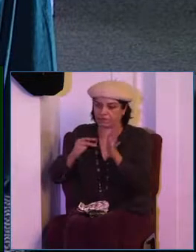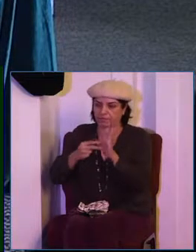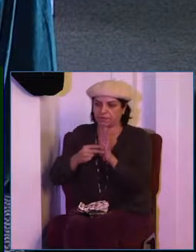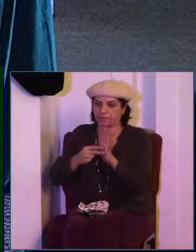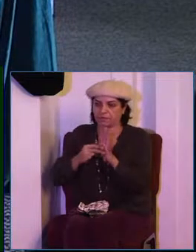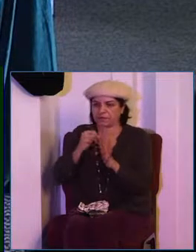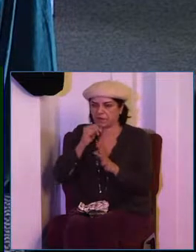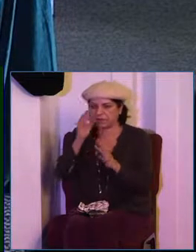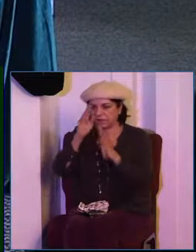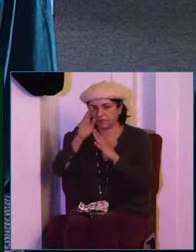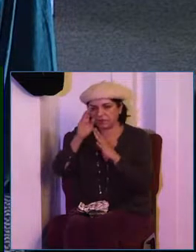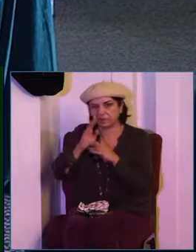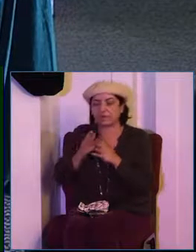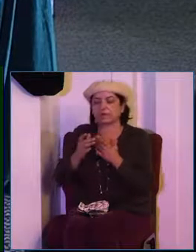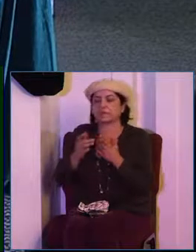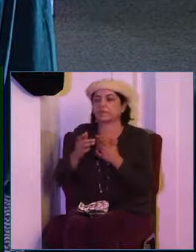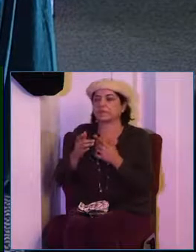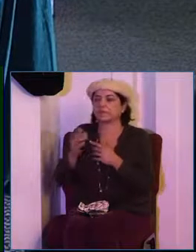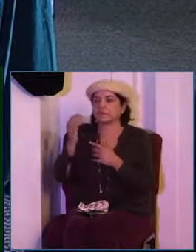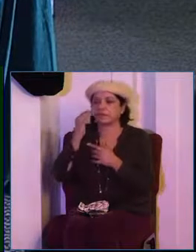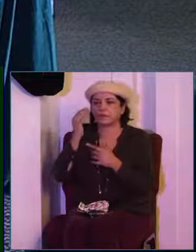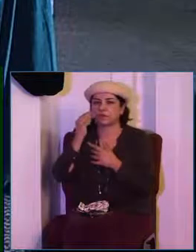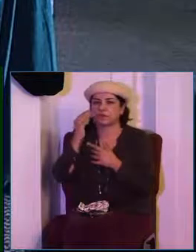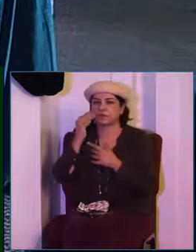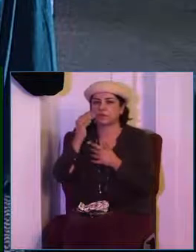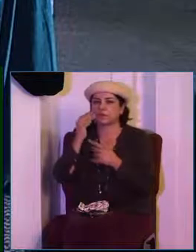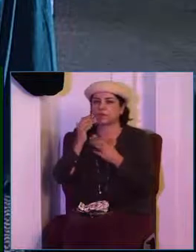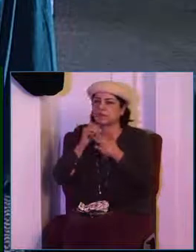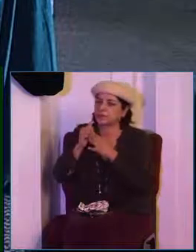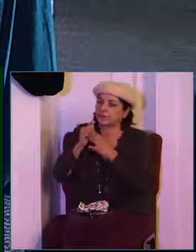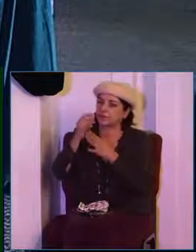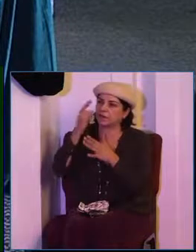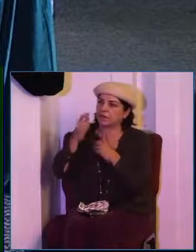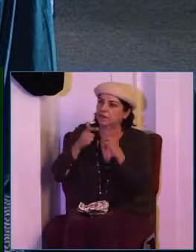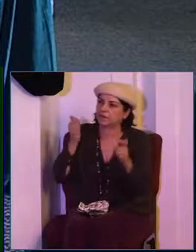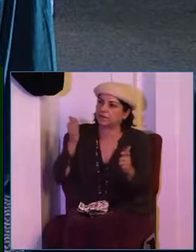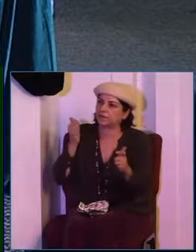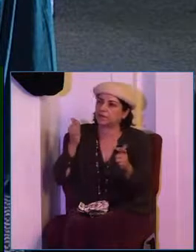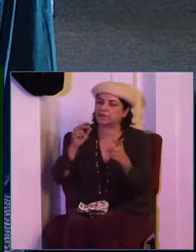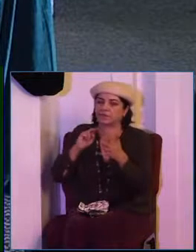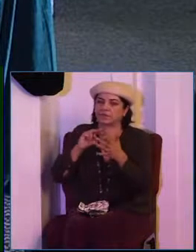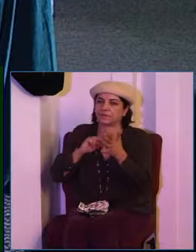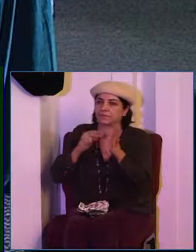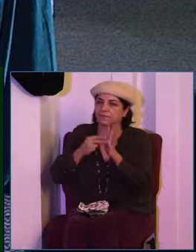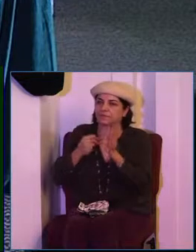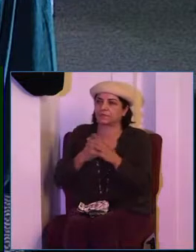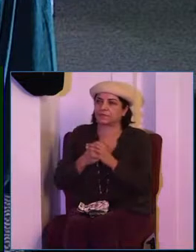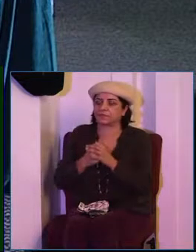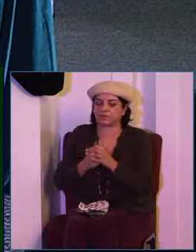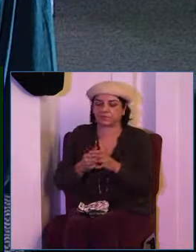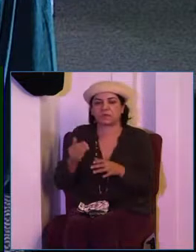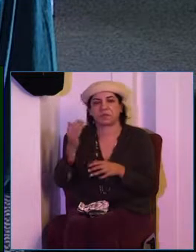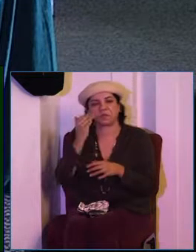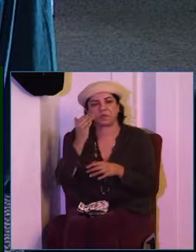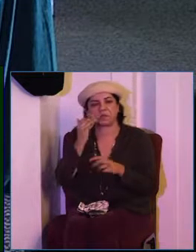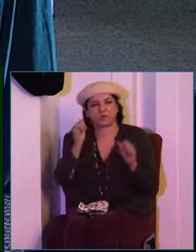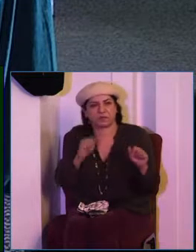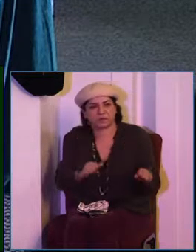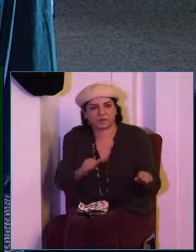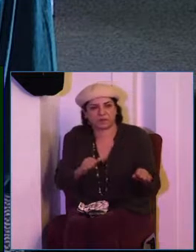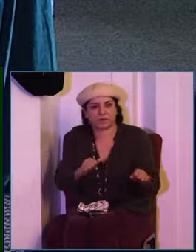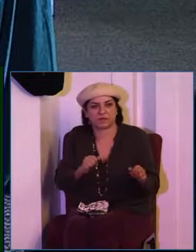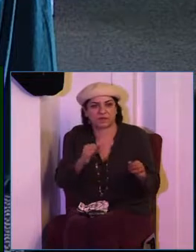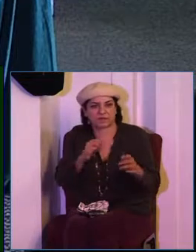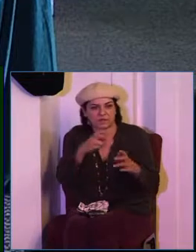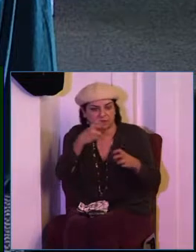know that you are being guided for a greater purpose. We know it can be difficult, yet we